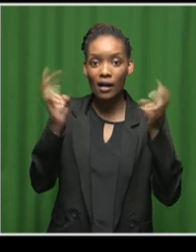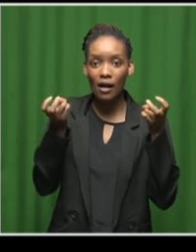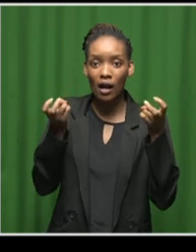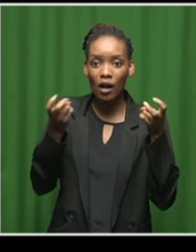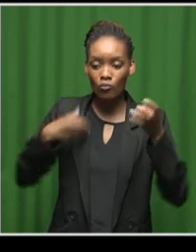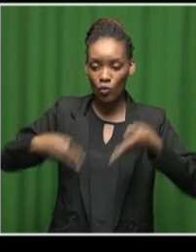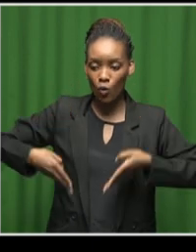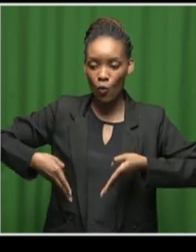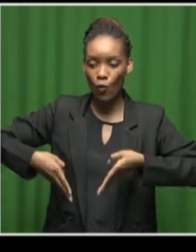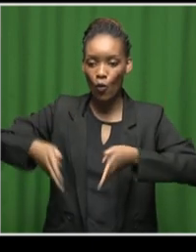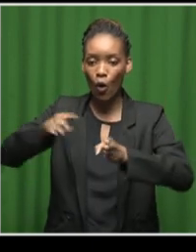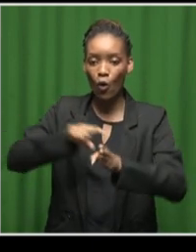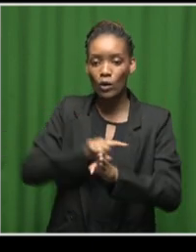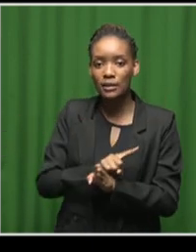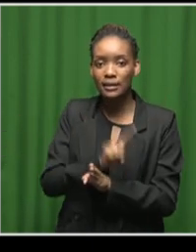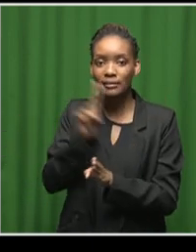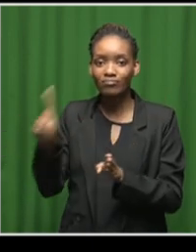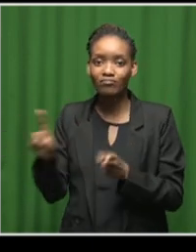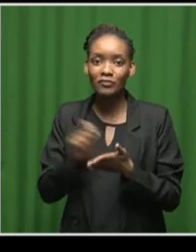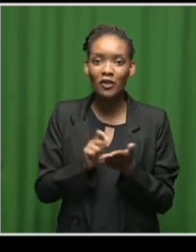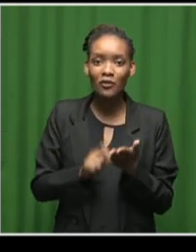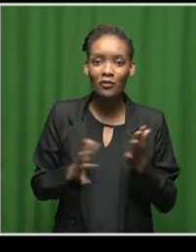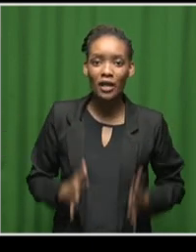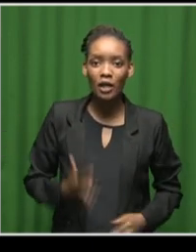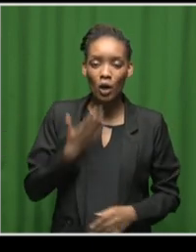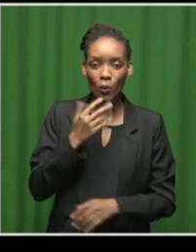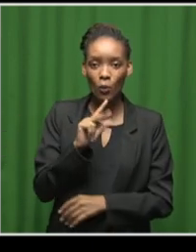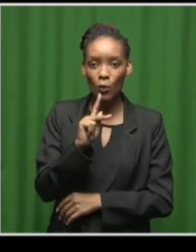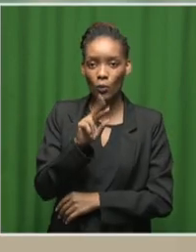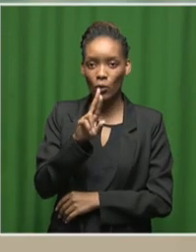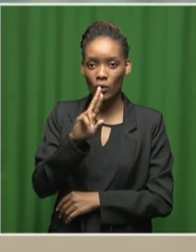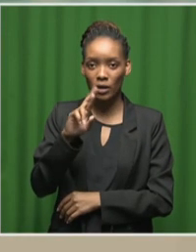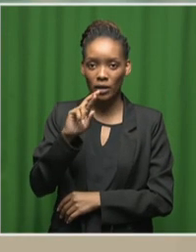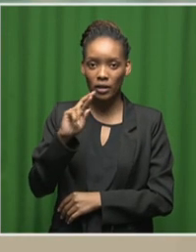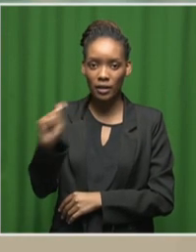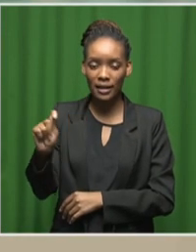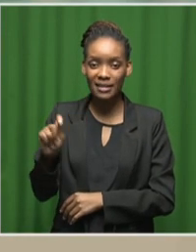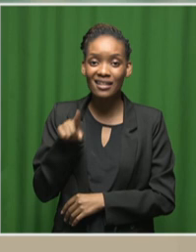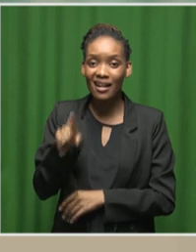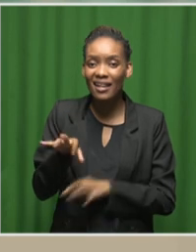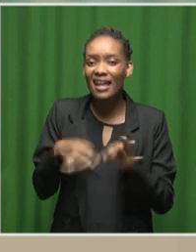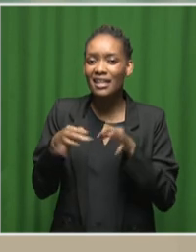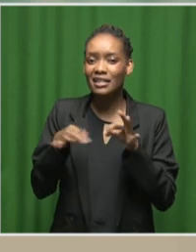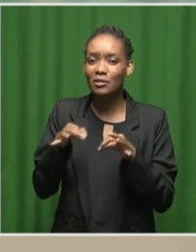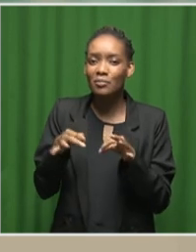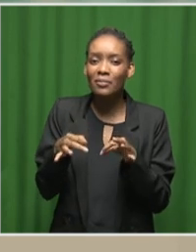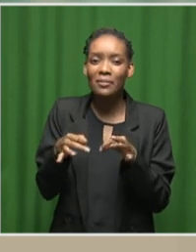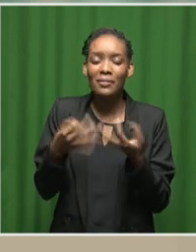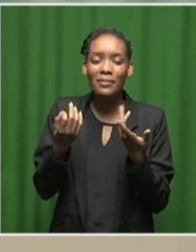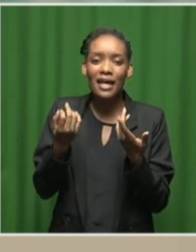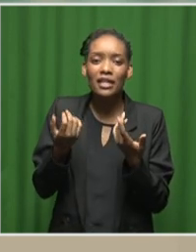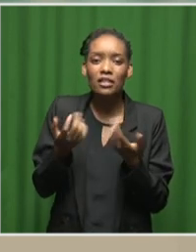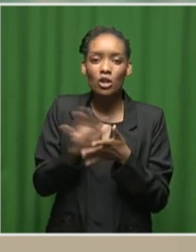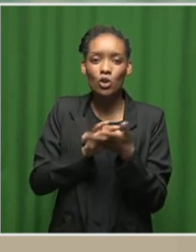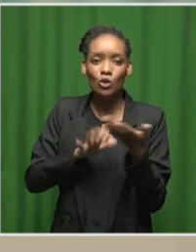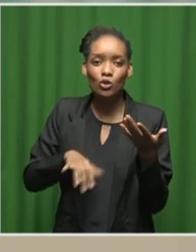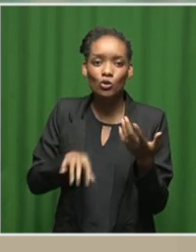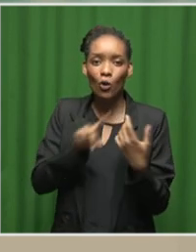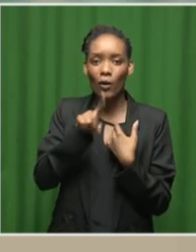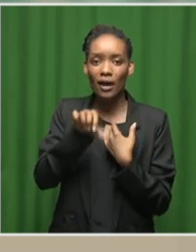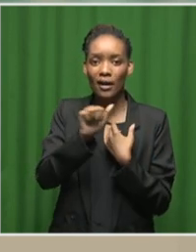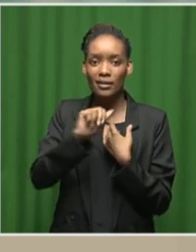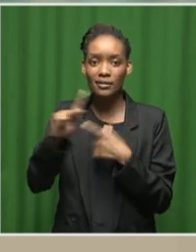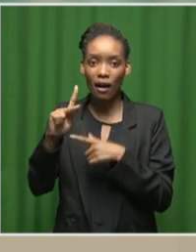Road, written by Kurt Ellis. It tells an incredible story of Justice Zak Yacoob, a former judge of